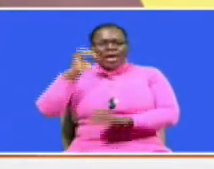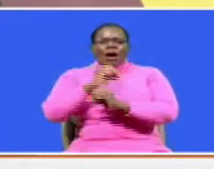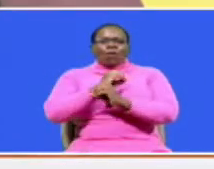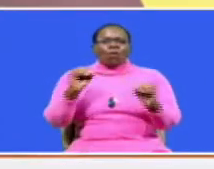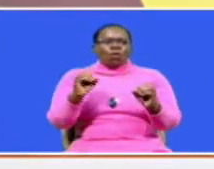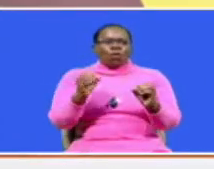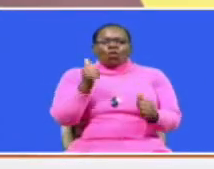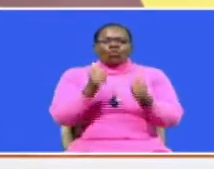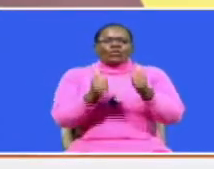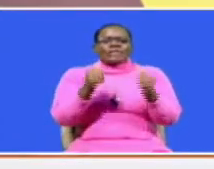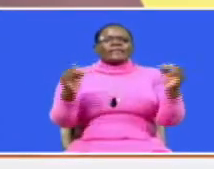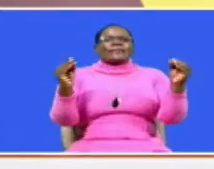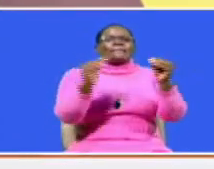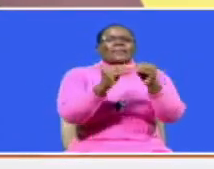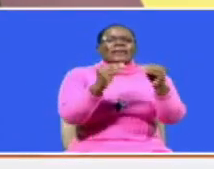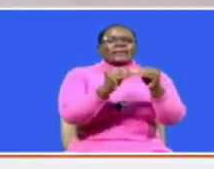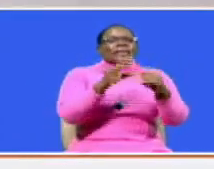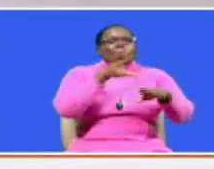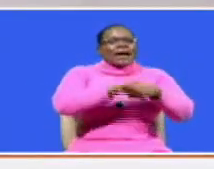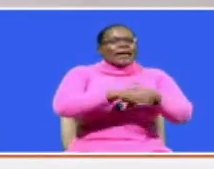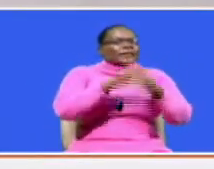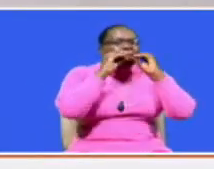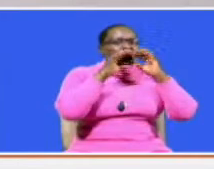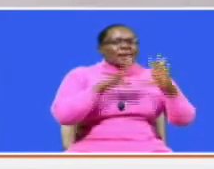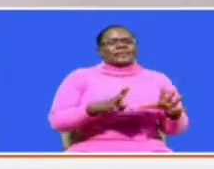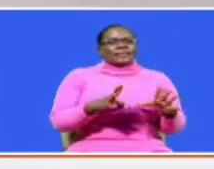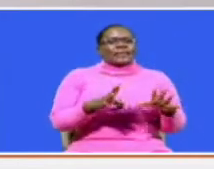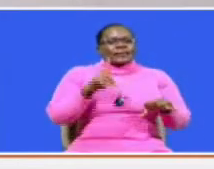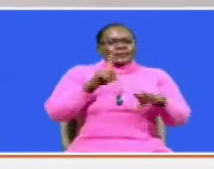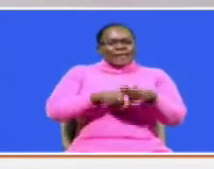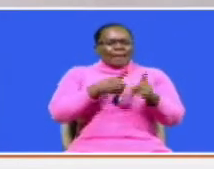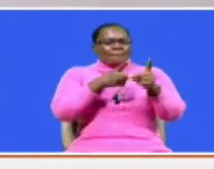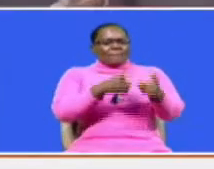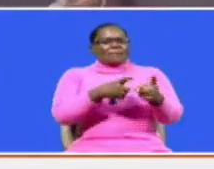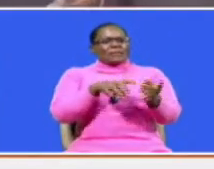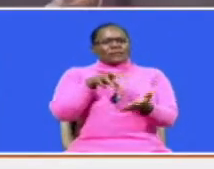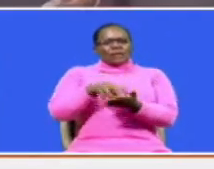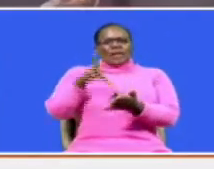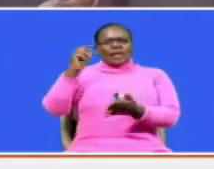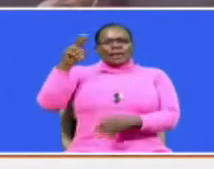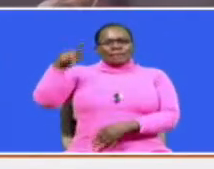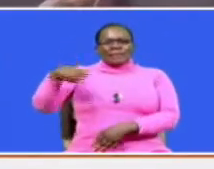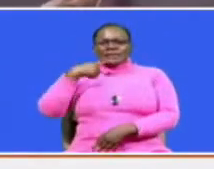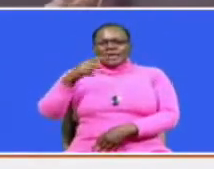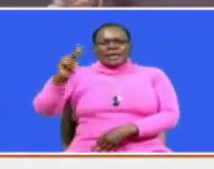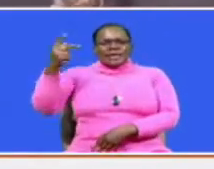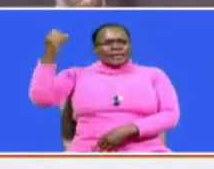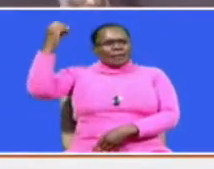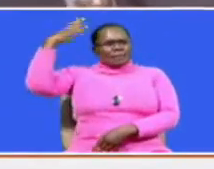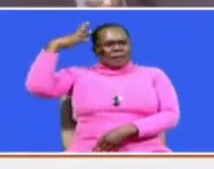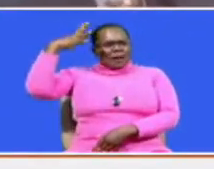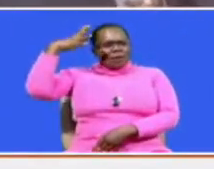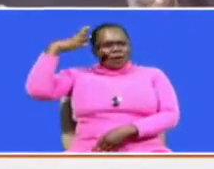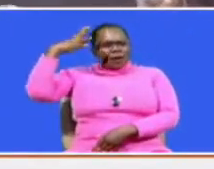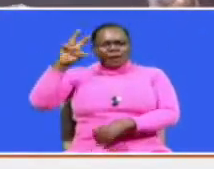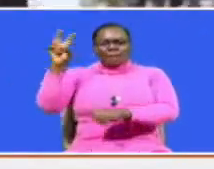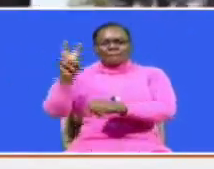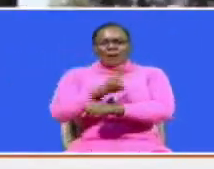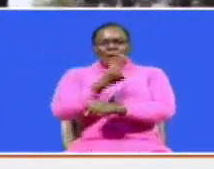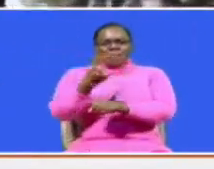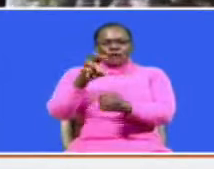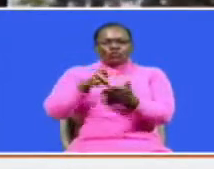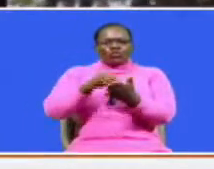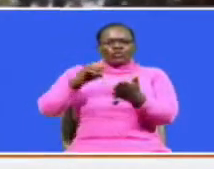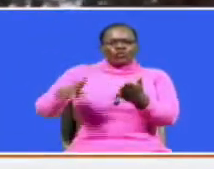in which forum he got those blessings. While condemning the incident, the MD said Kenya Power will intensify surveillance to